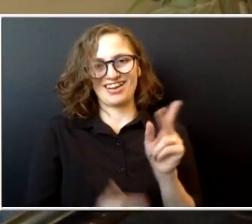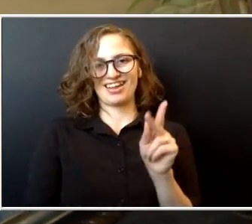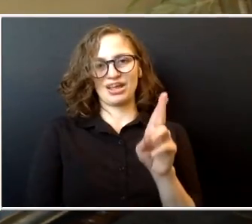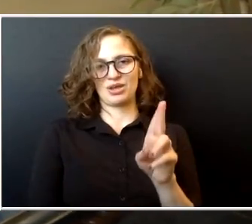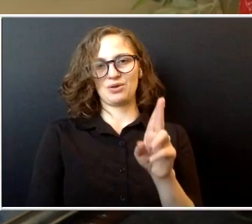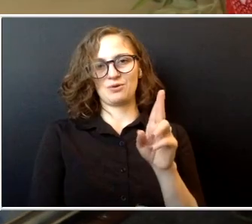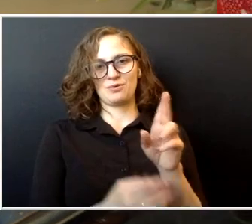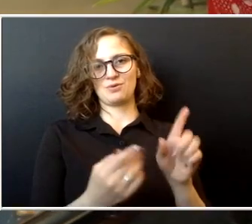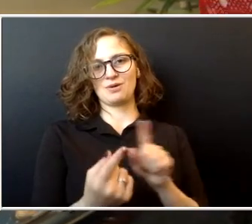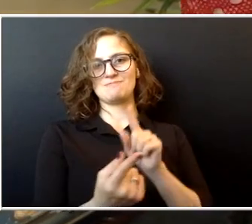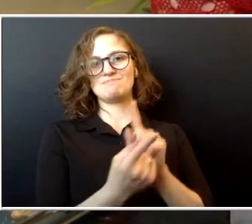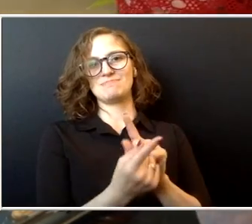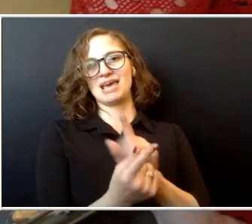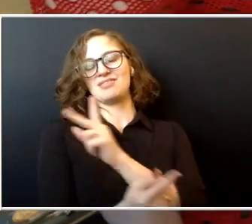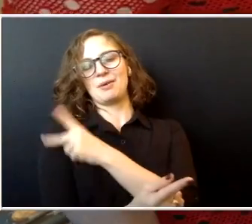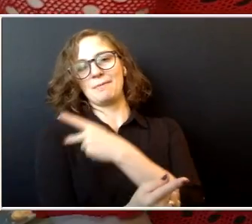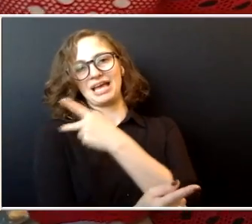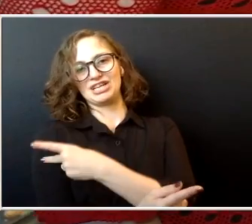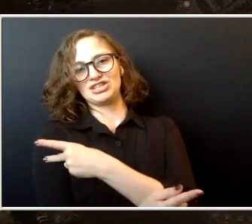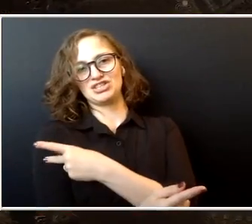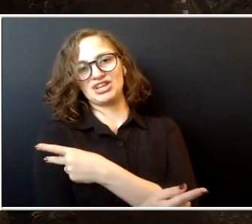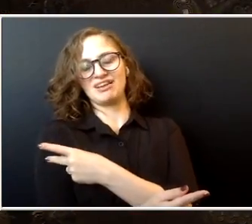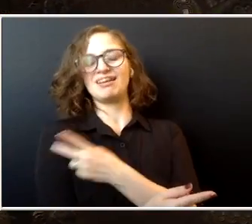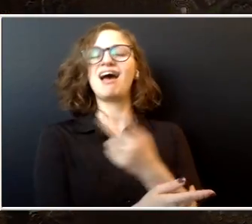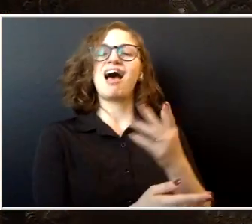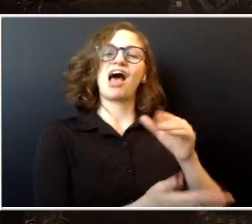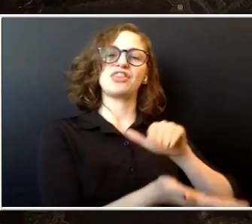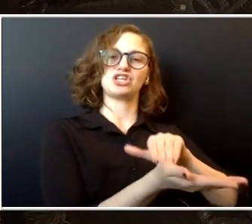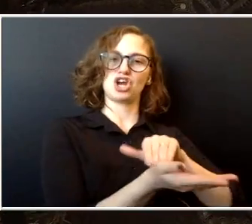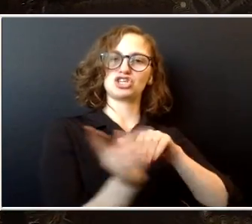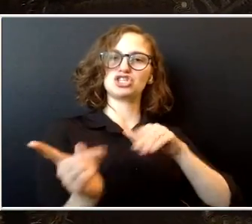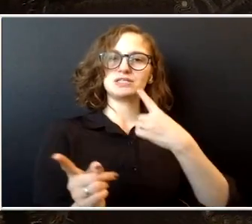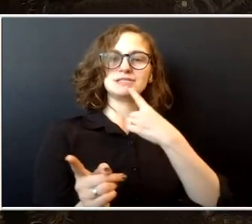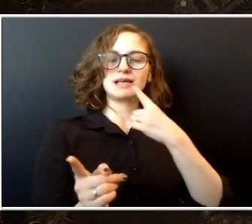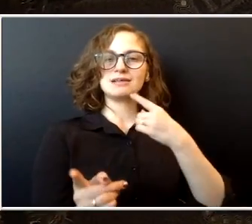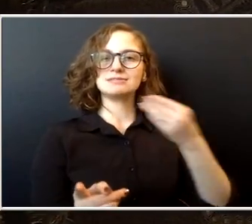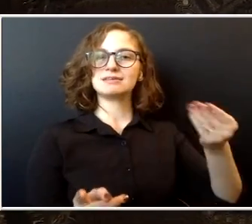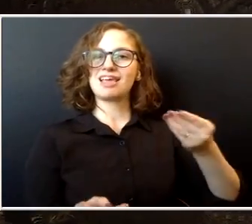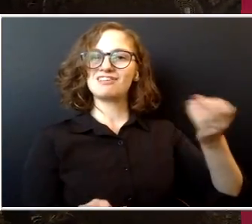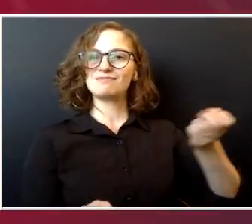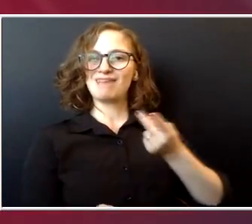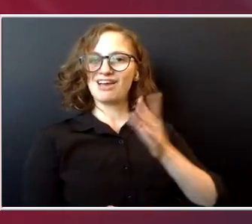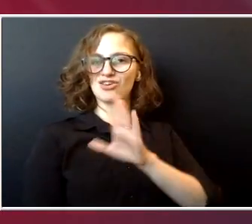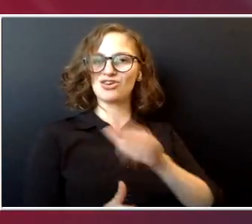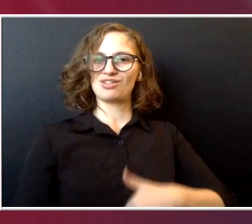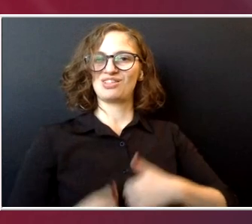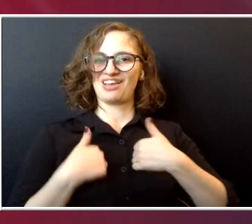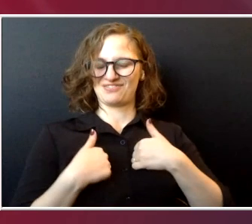doctor that this patient says gave her life back. That's next Thursday at 8 a.m.